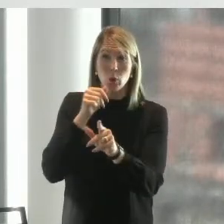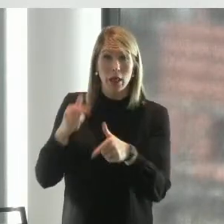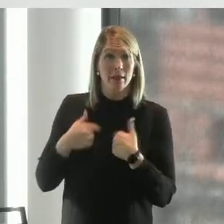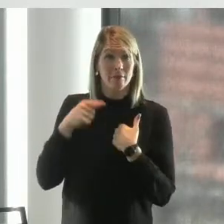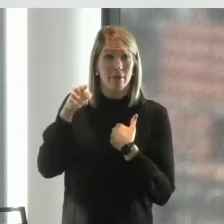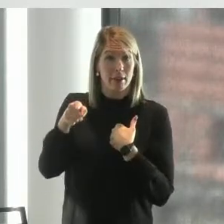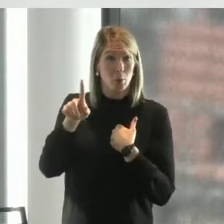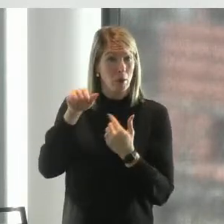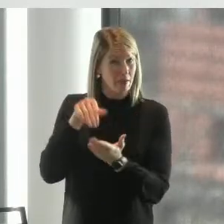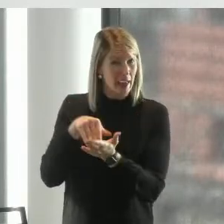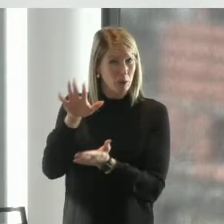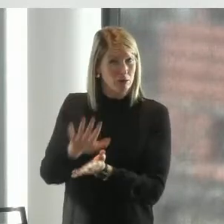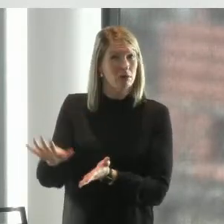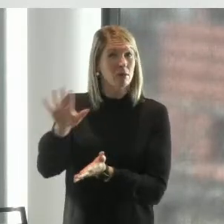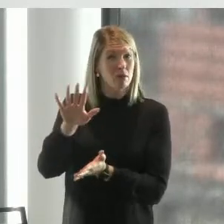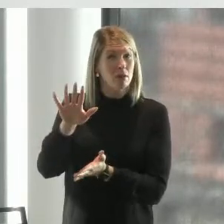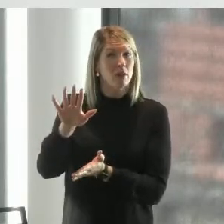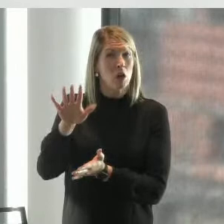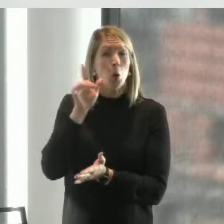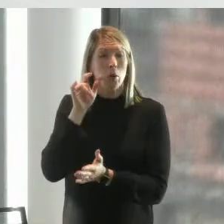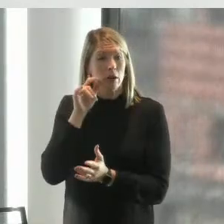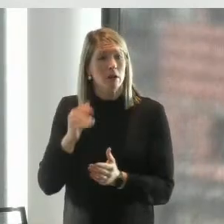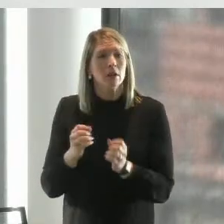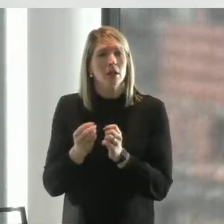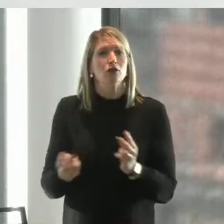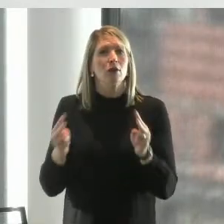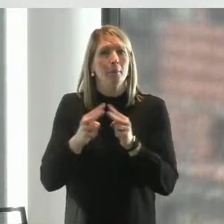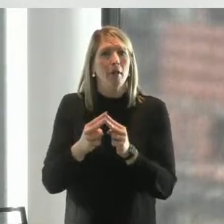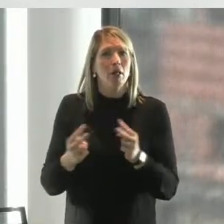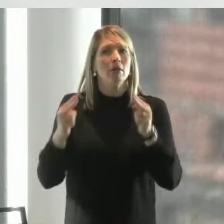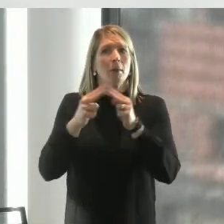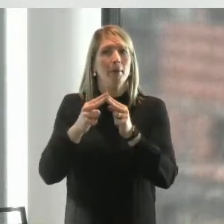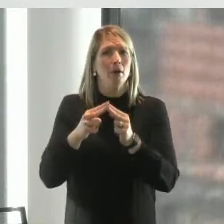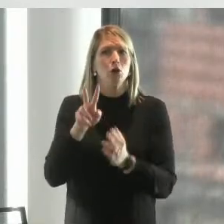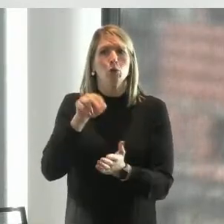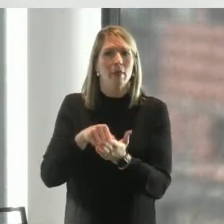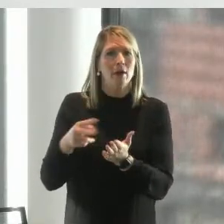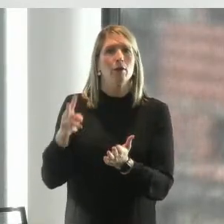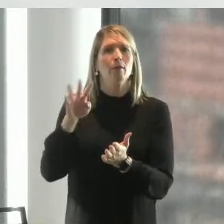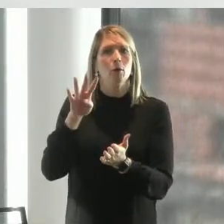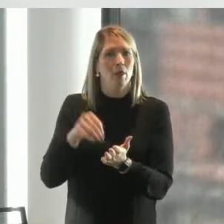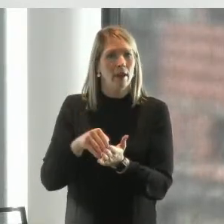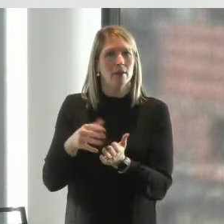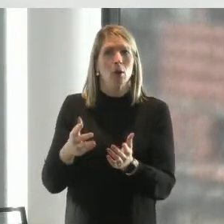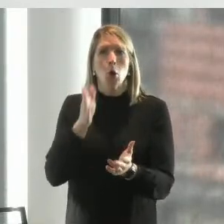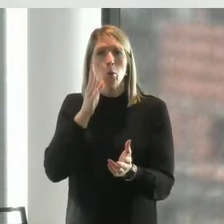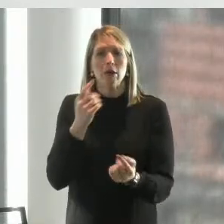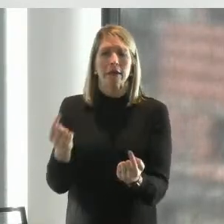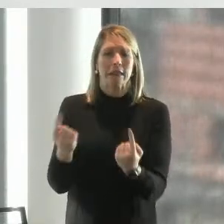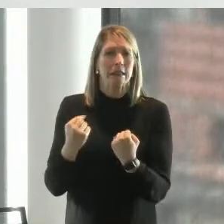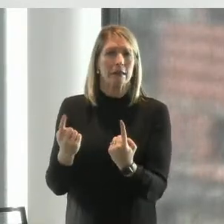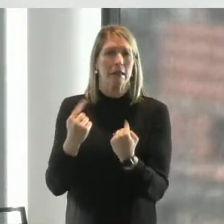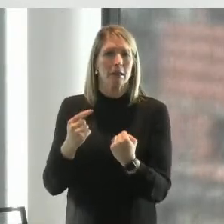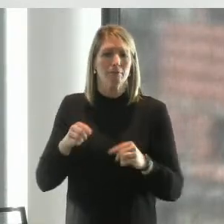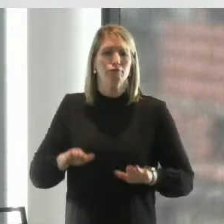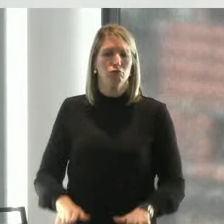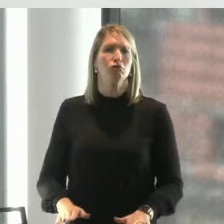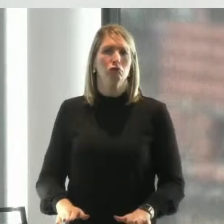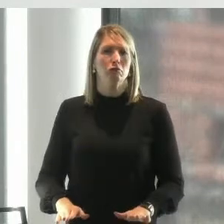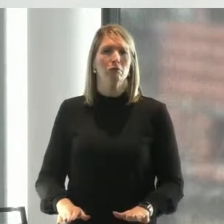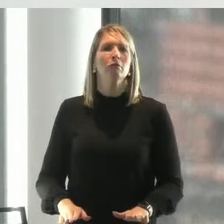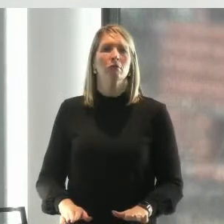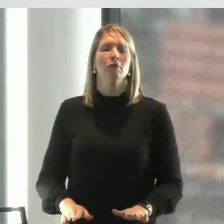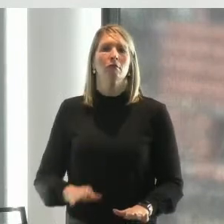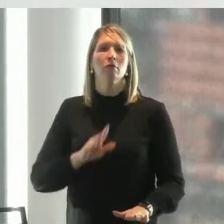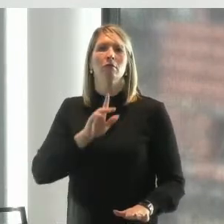economic opportunities. But speaking of COVID-19, I want to assure you that welcoming newcomers means doing so with the